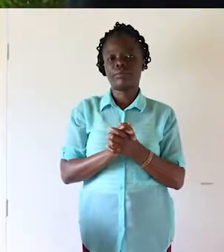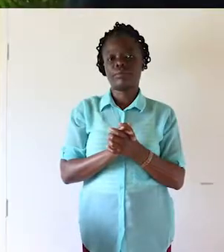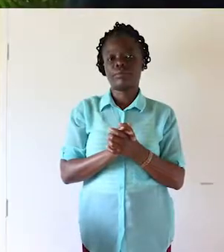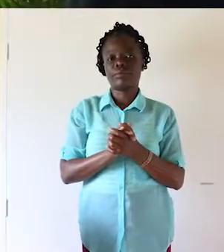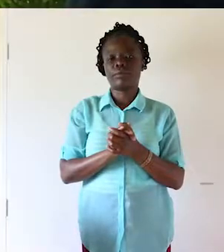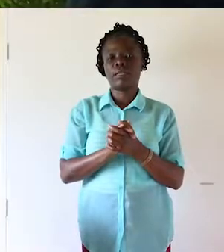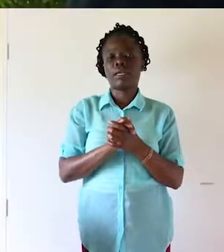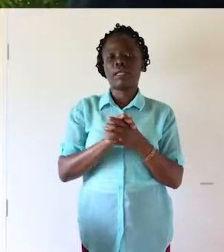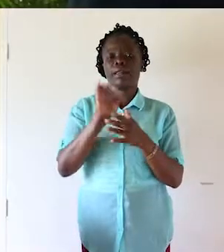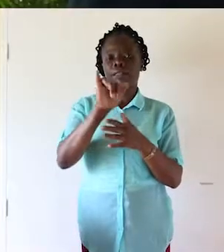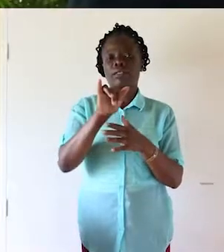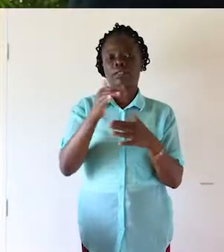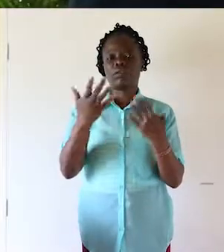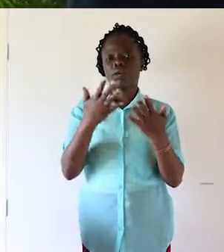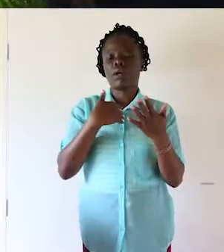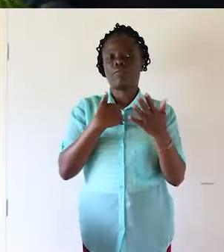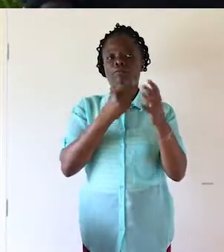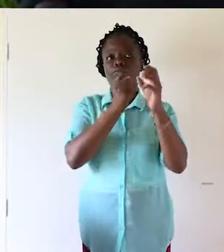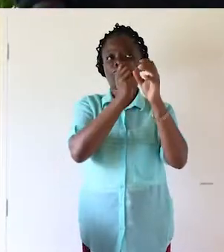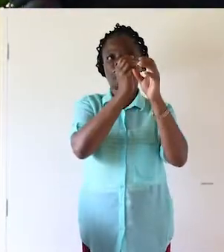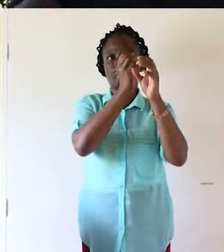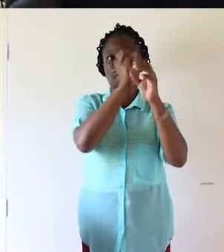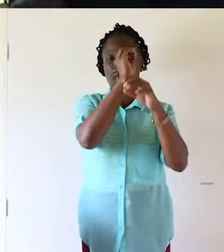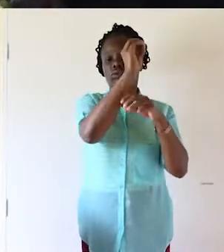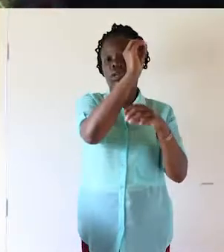So that is where we are going to. So come over.